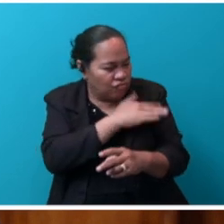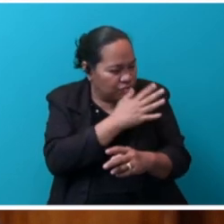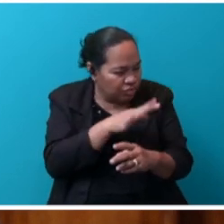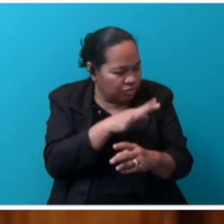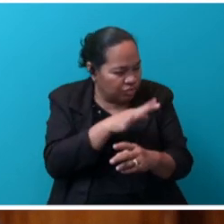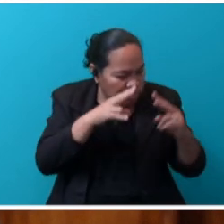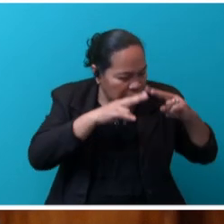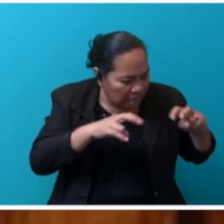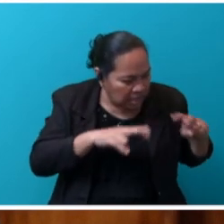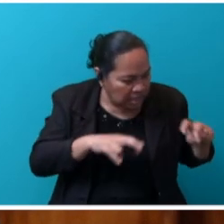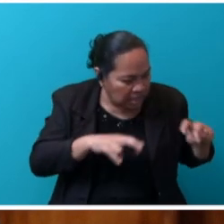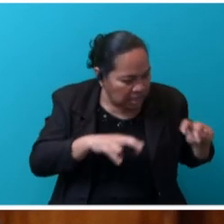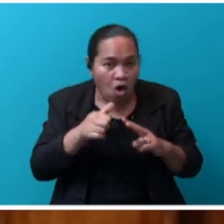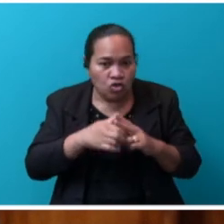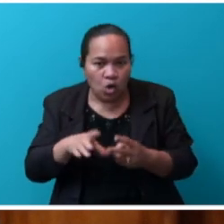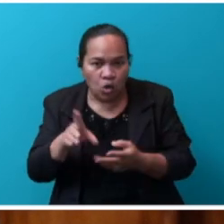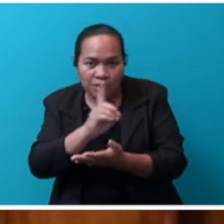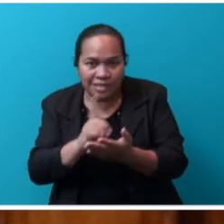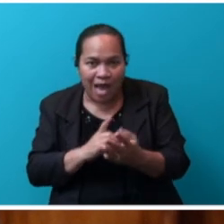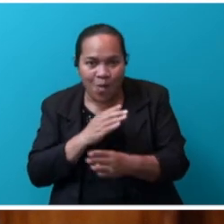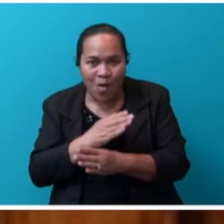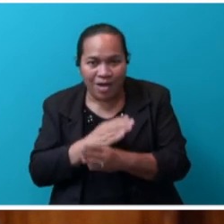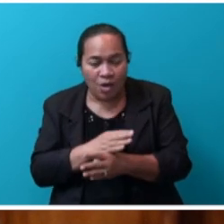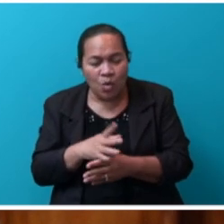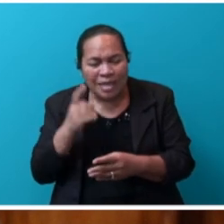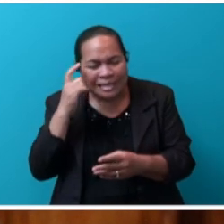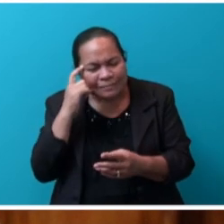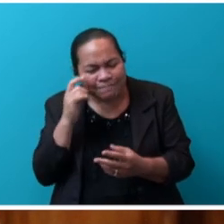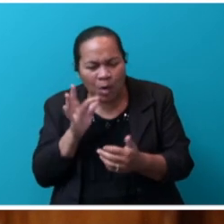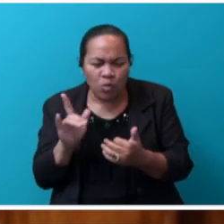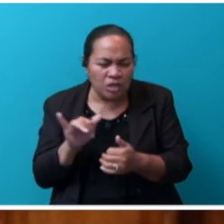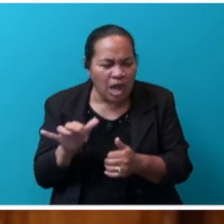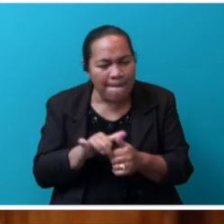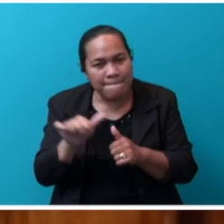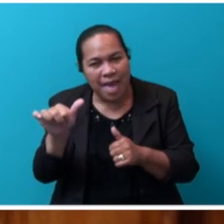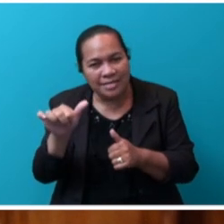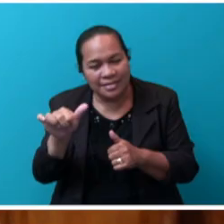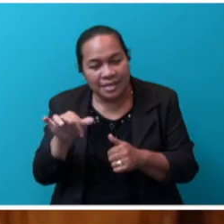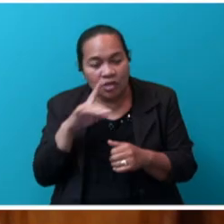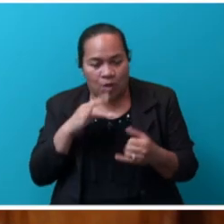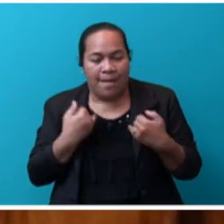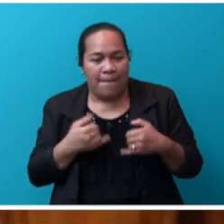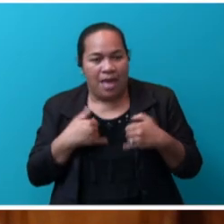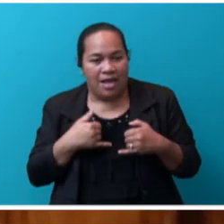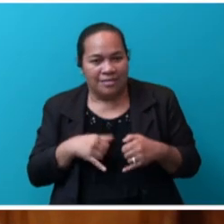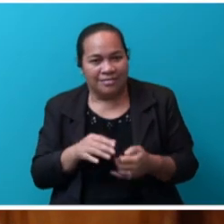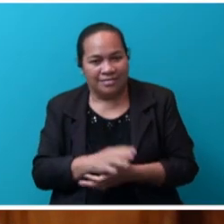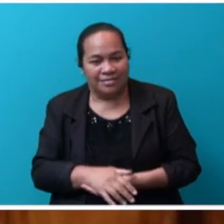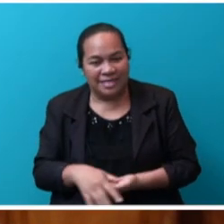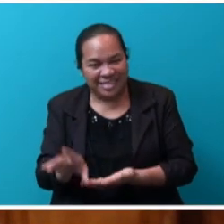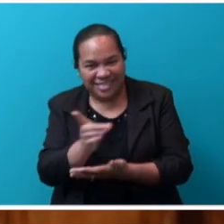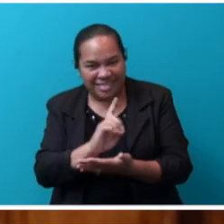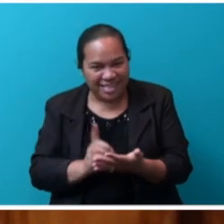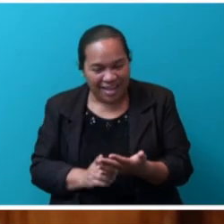design work. We will then decide on the best technical intervention to be implemented. Before this, the